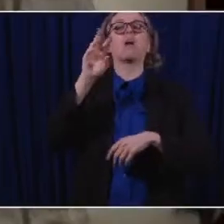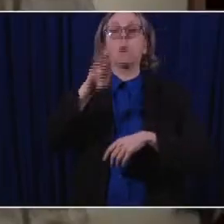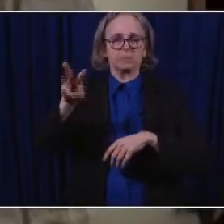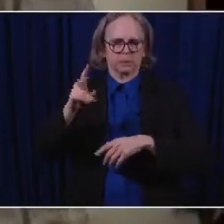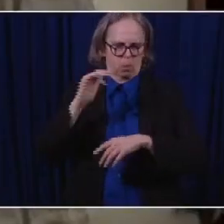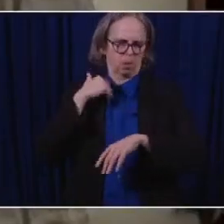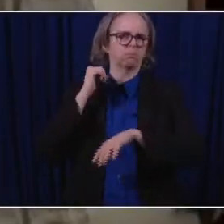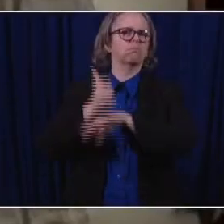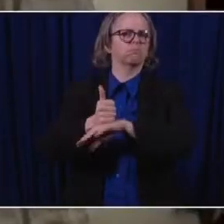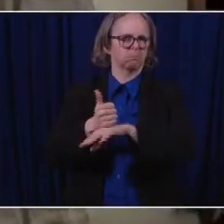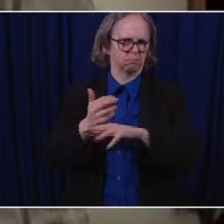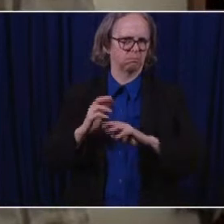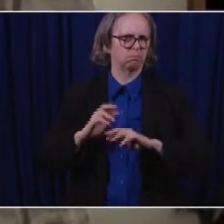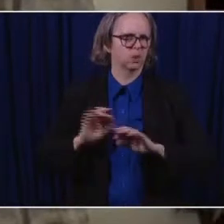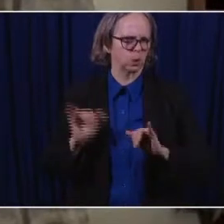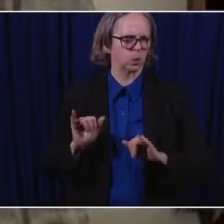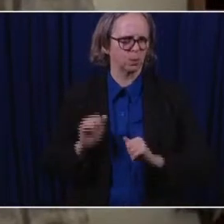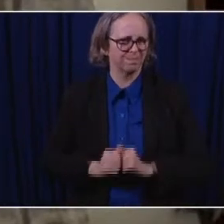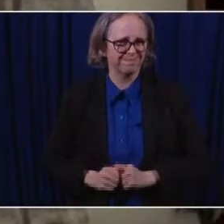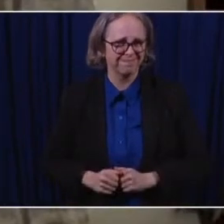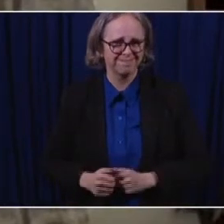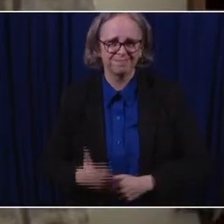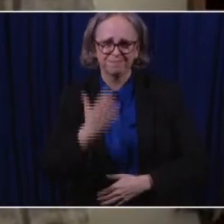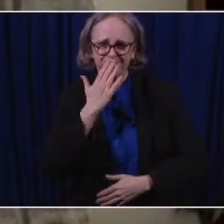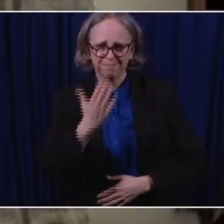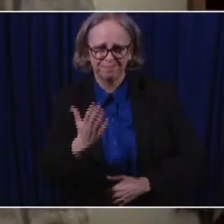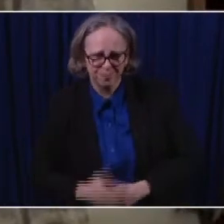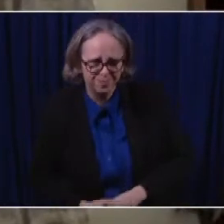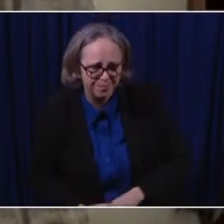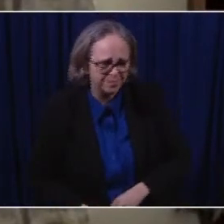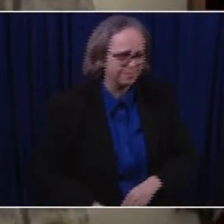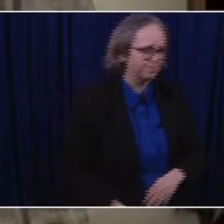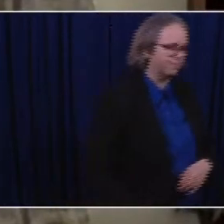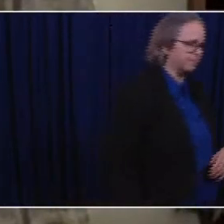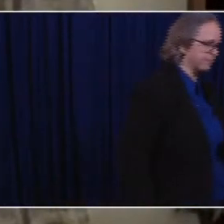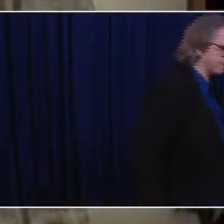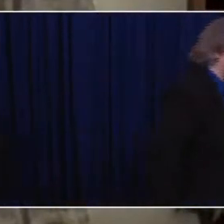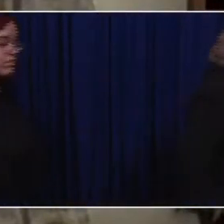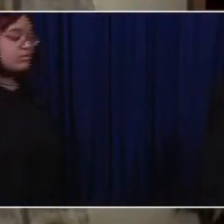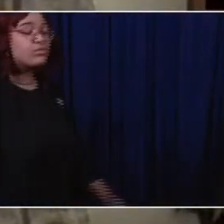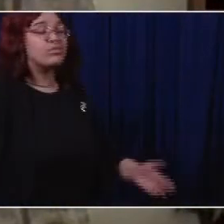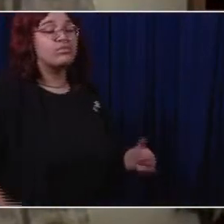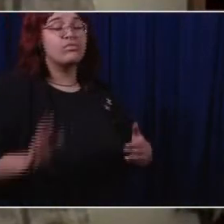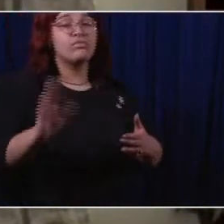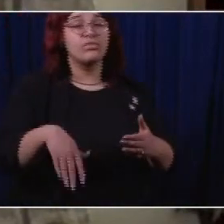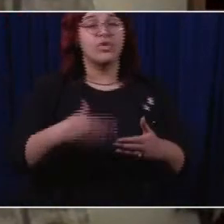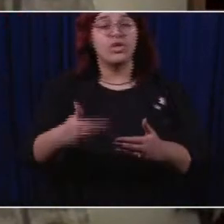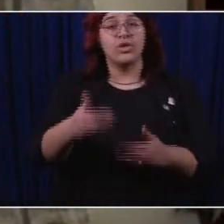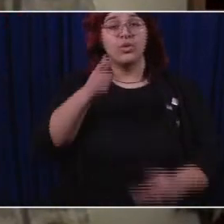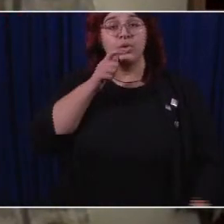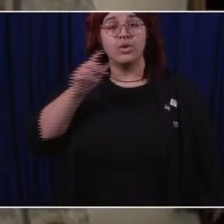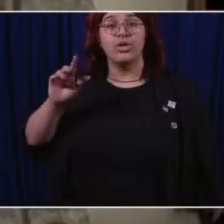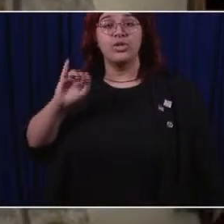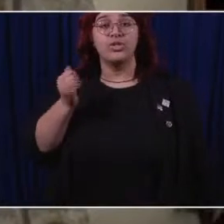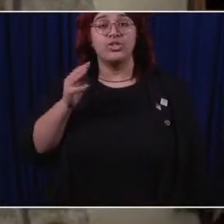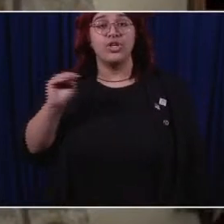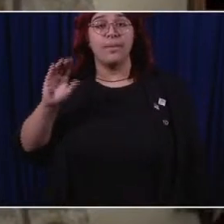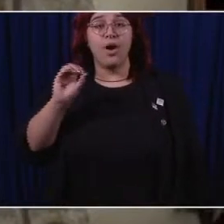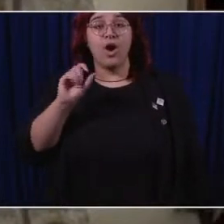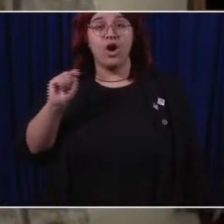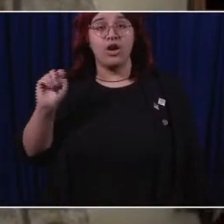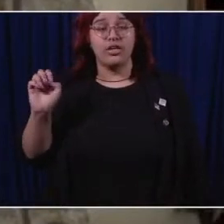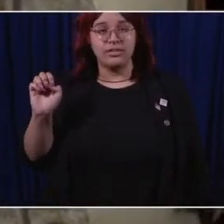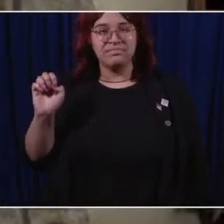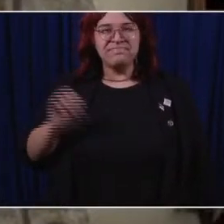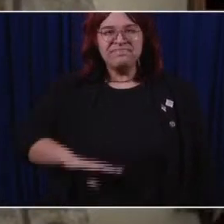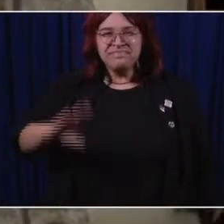Next question is from Jim Oddie at WHIO in Dayton. Governor, good afternoon. On behalf of our viewers in the greater Dayton area, what's